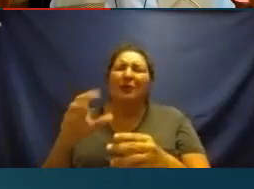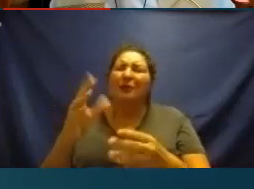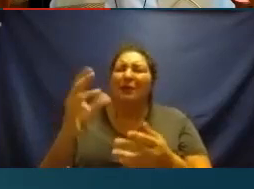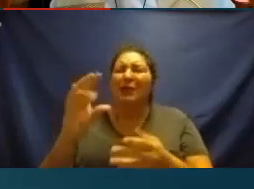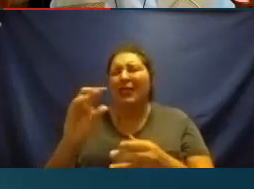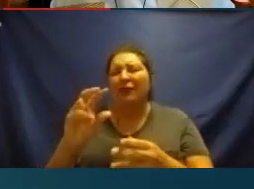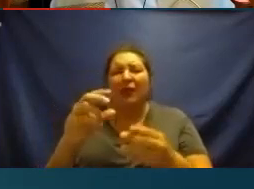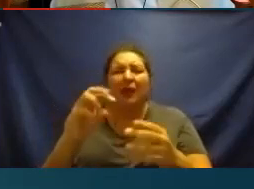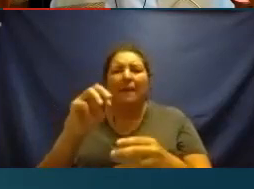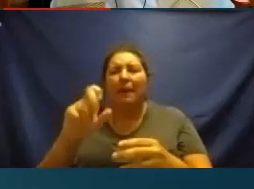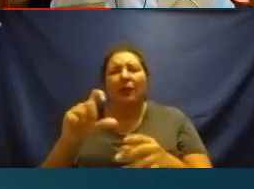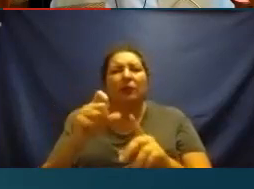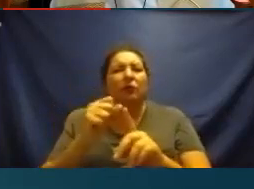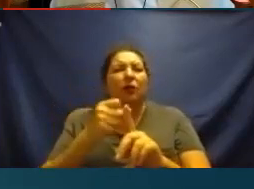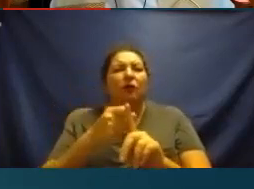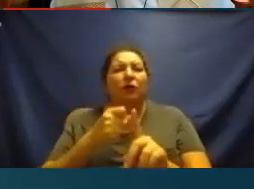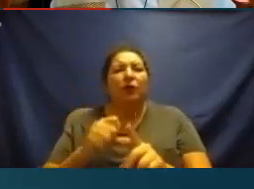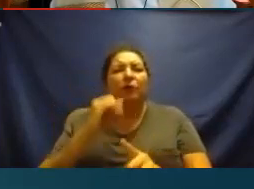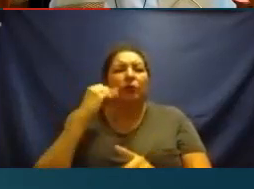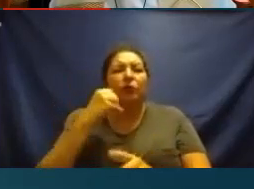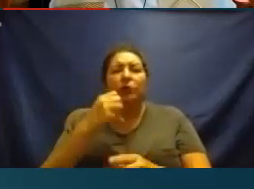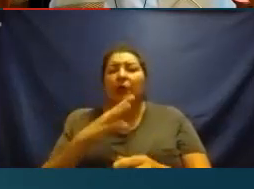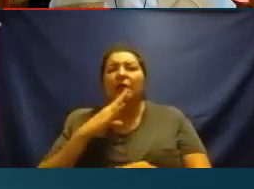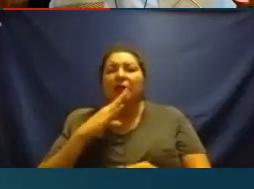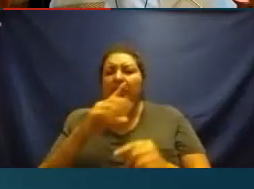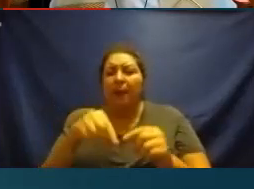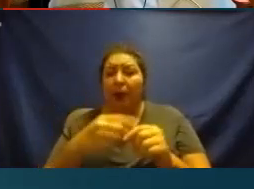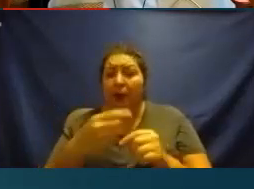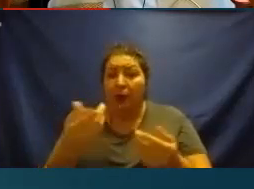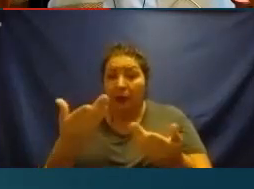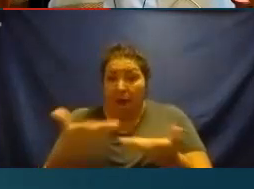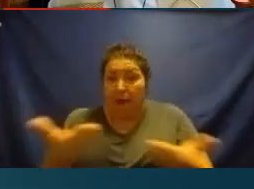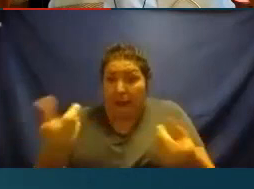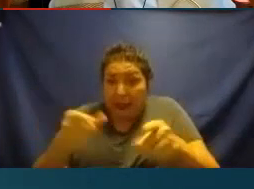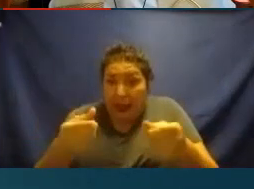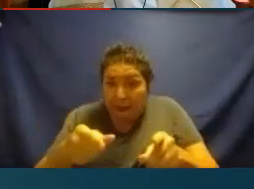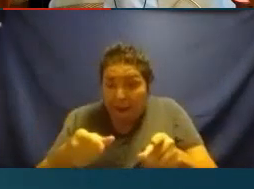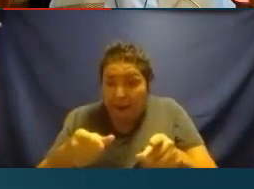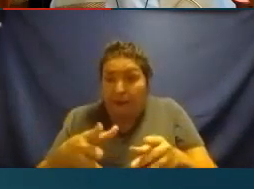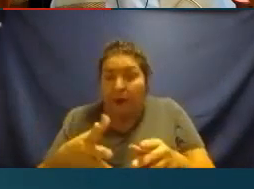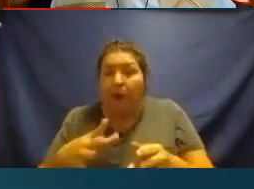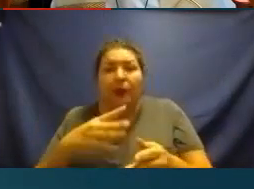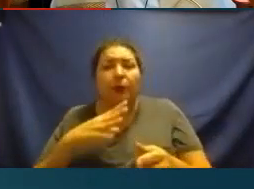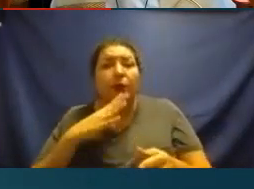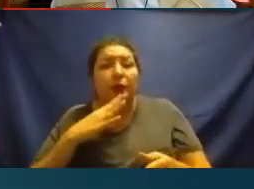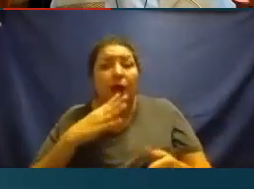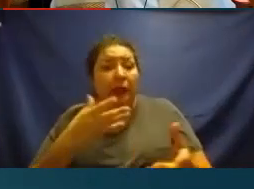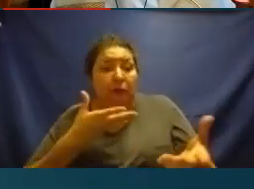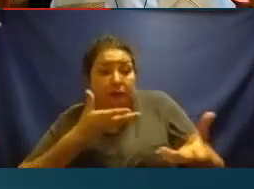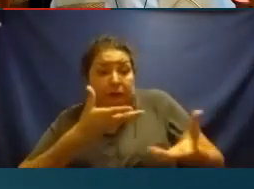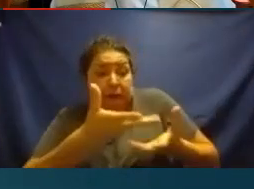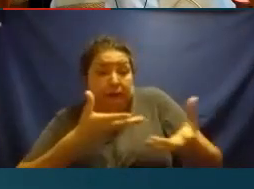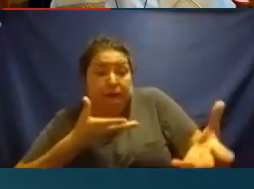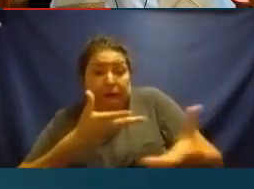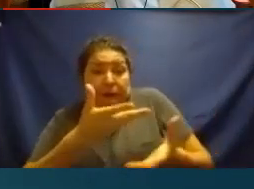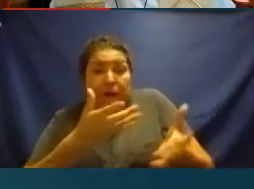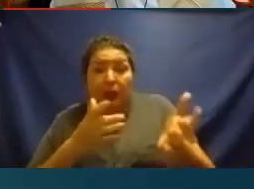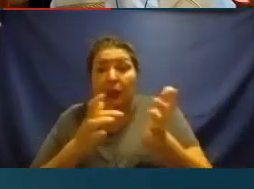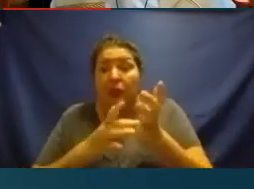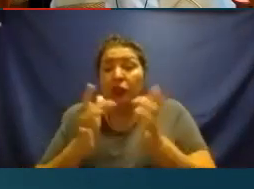other about all these things that had happened. While they were talking and discussing together, Jesus himself drew